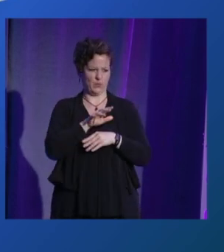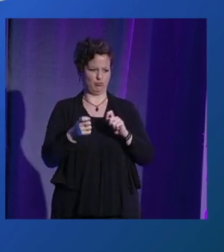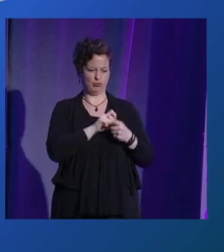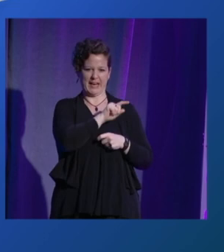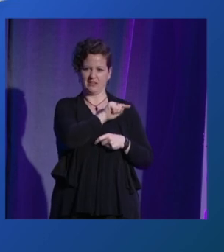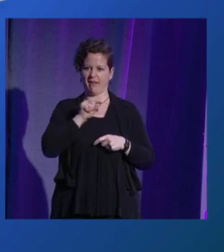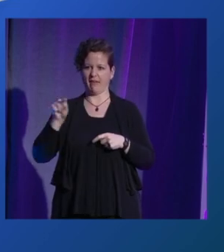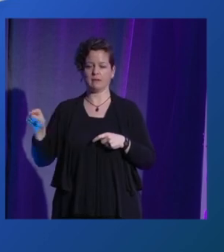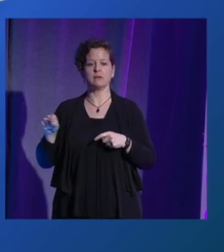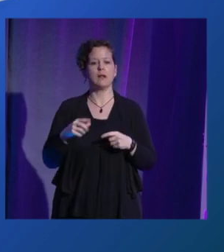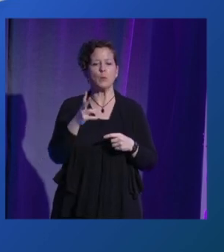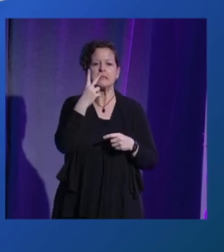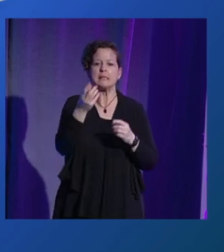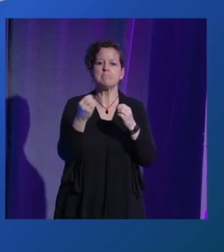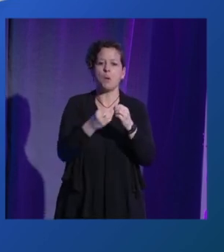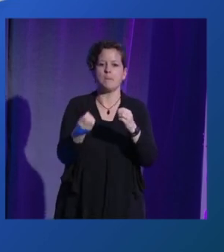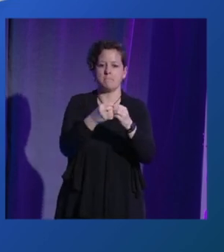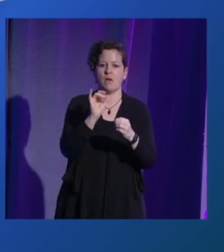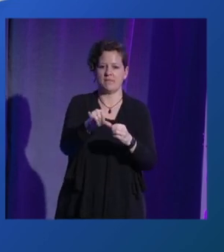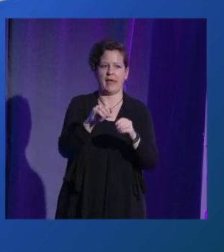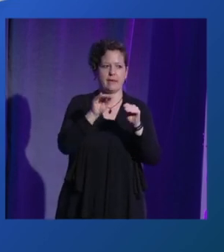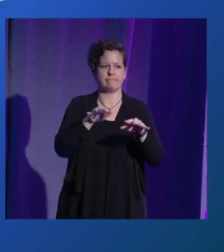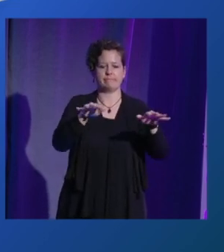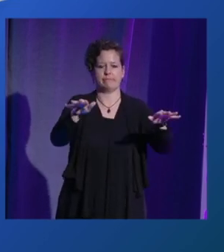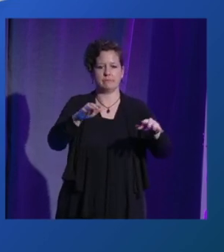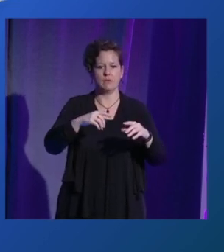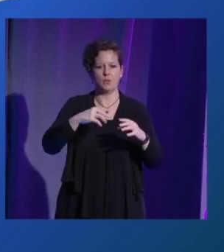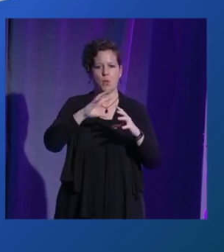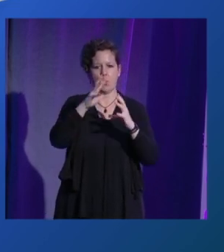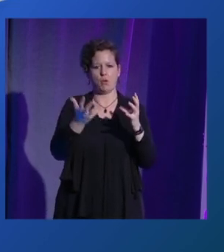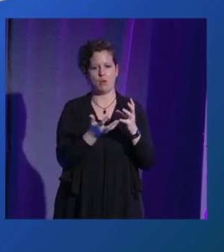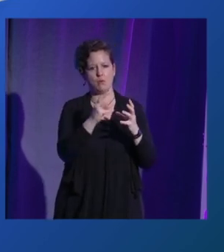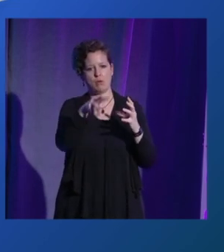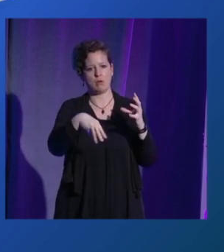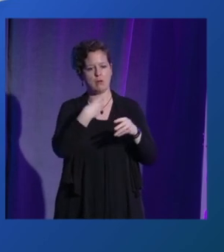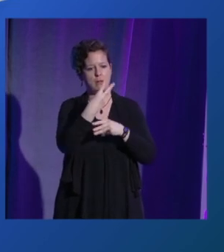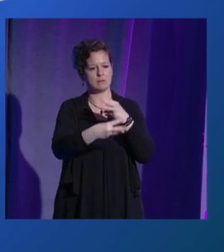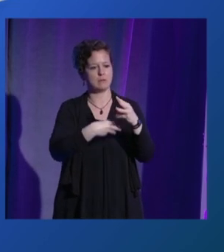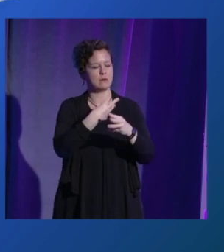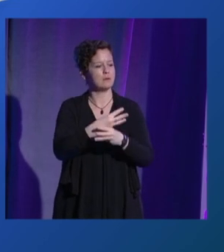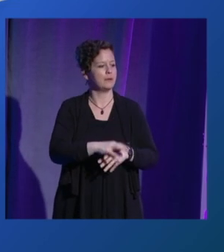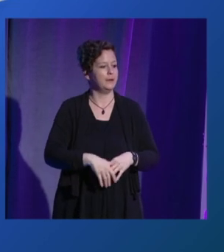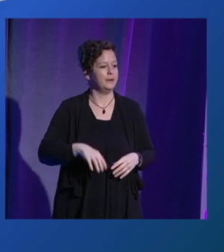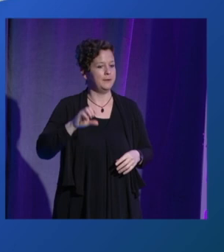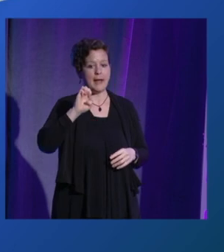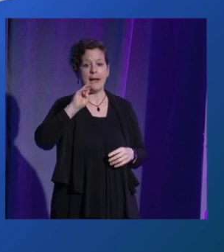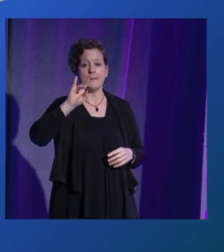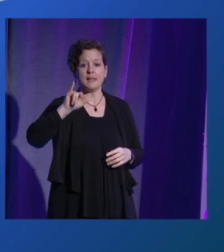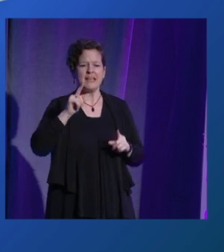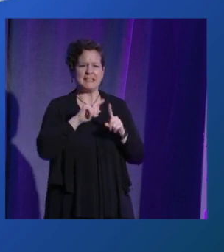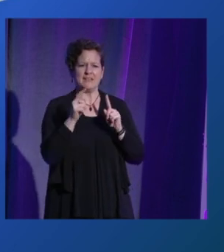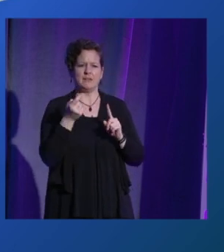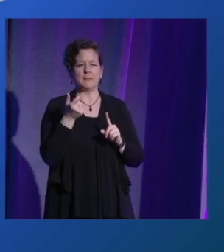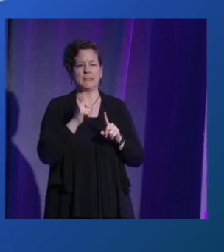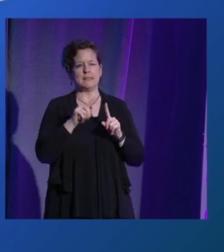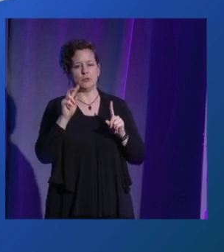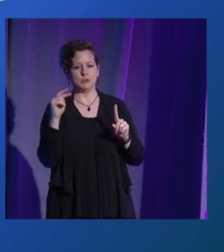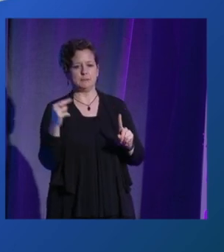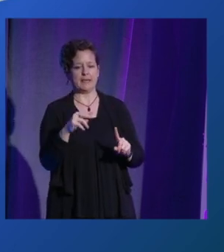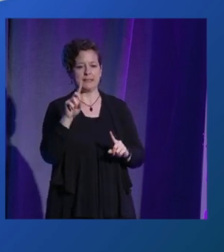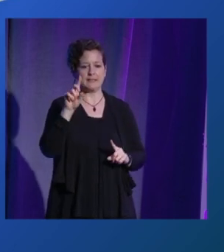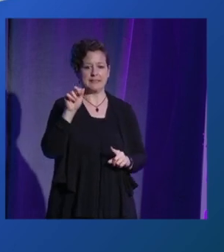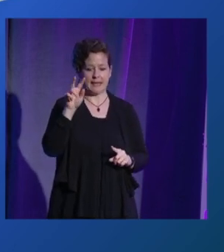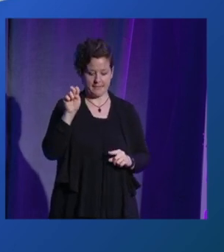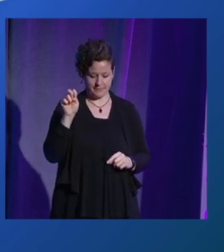more and more of that around the world well and sort of from a a slightly different perspective um Dave I know